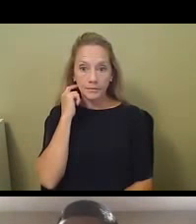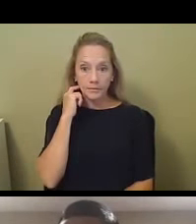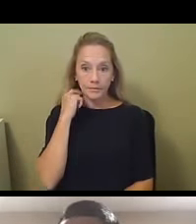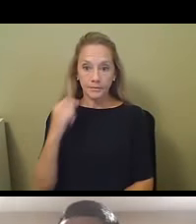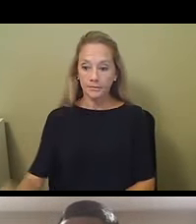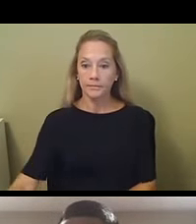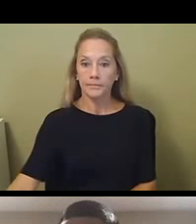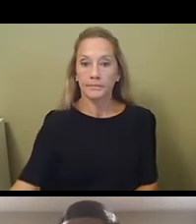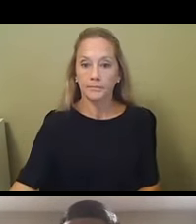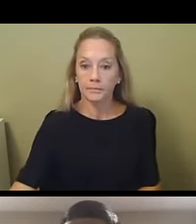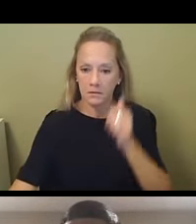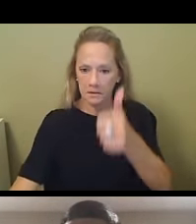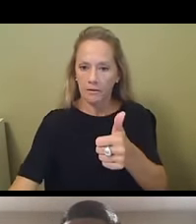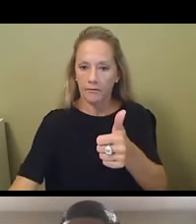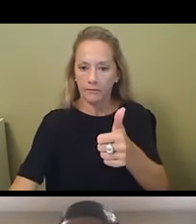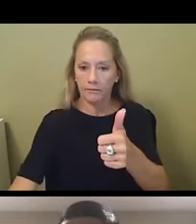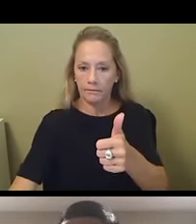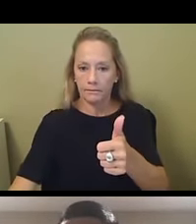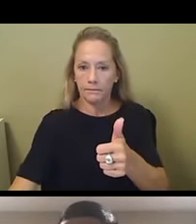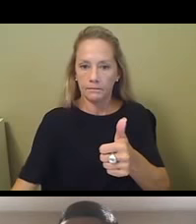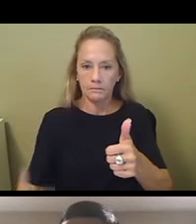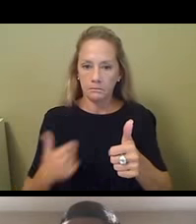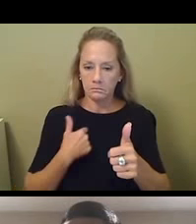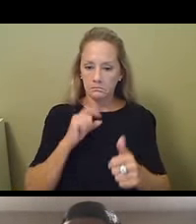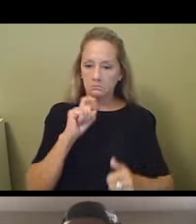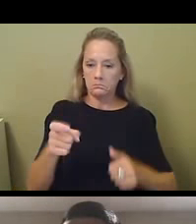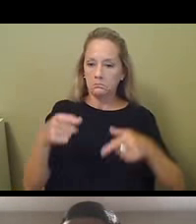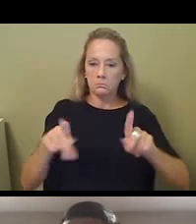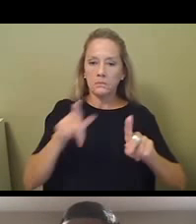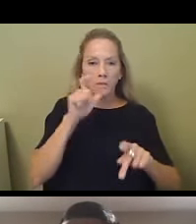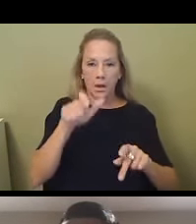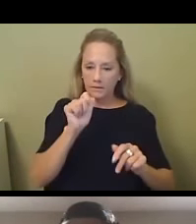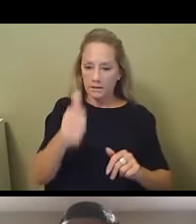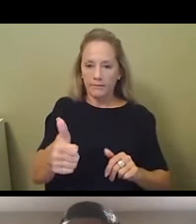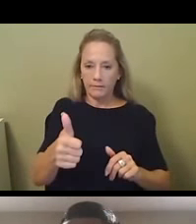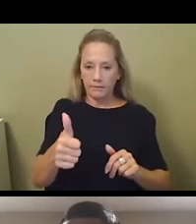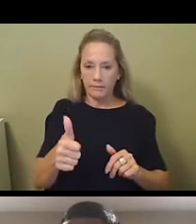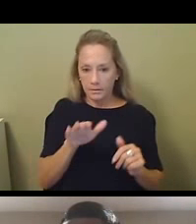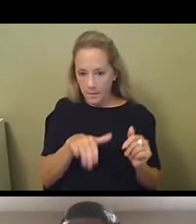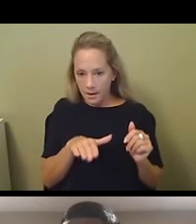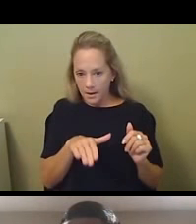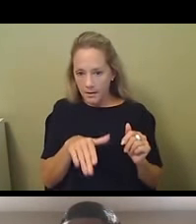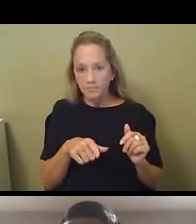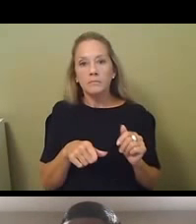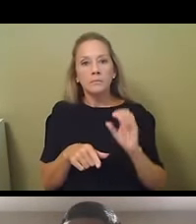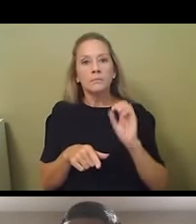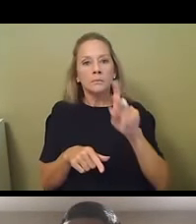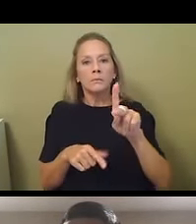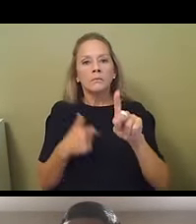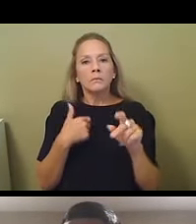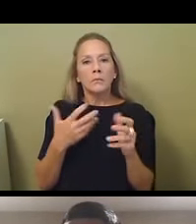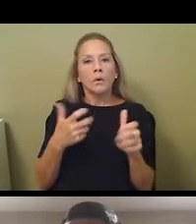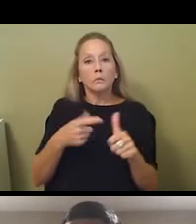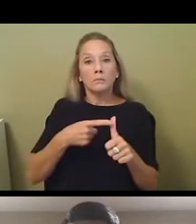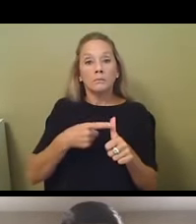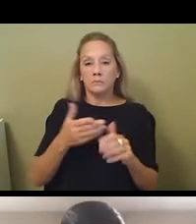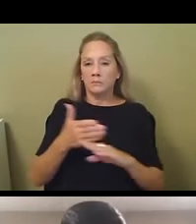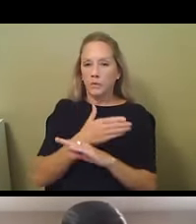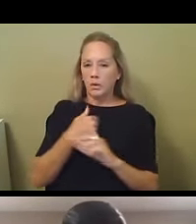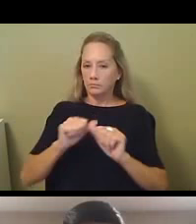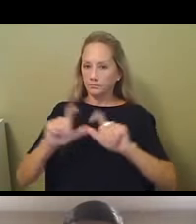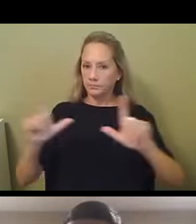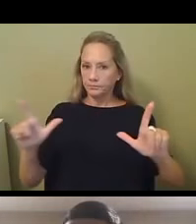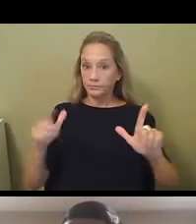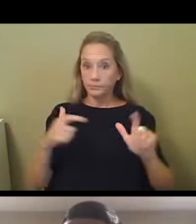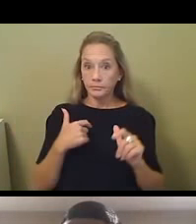You can do it yourself. We don't have to give you permission. Okay. Down at the bottom. I just want to say before I share my screen, you